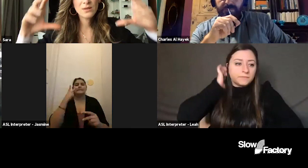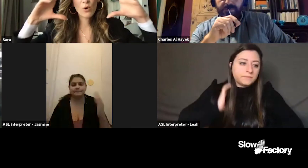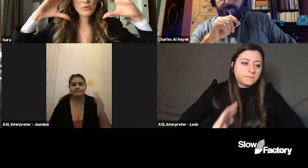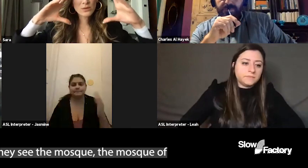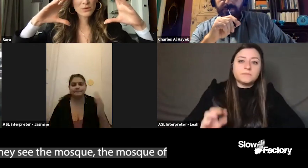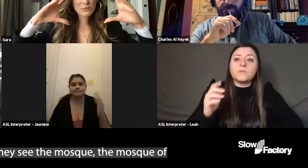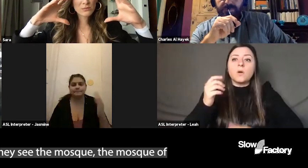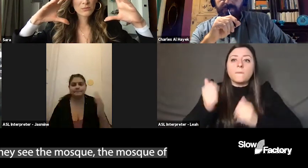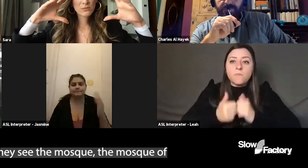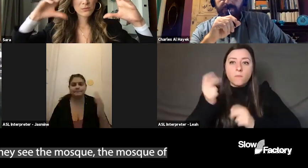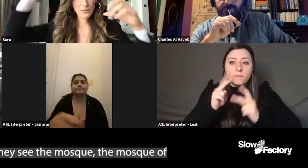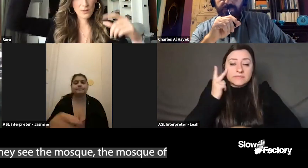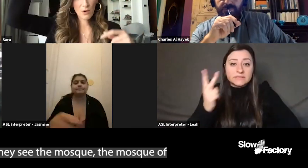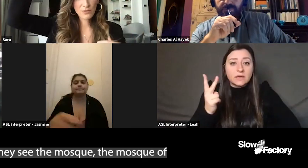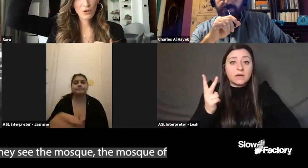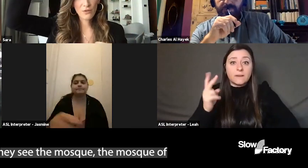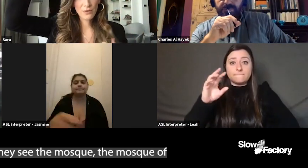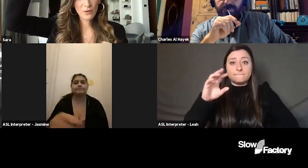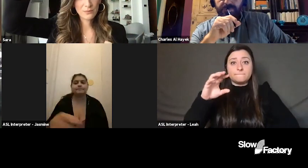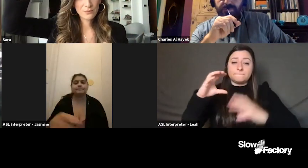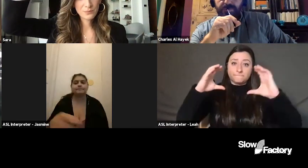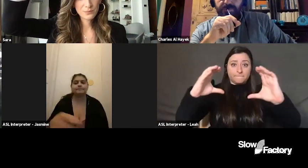people see? They see